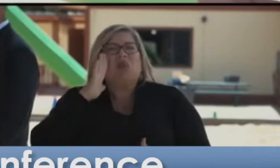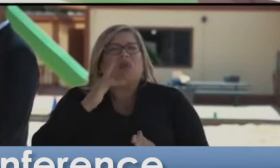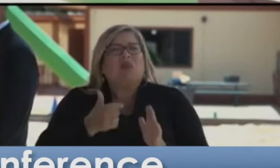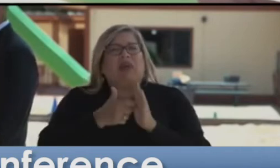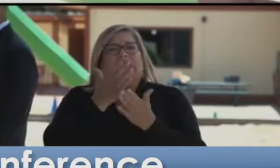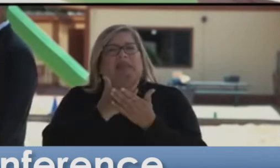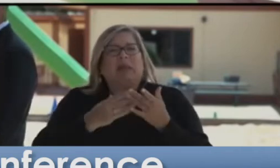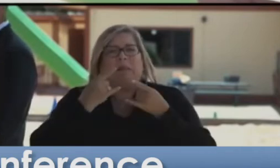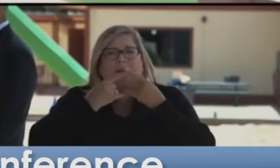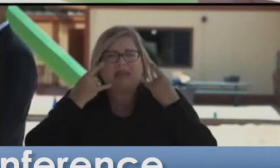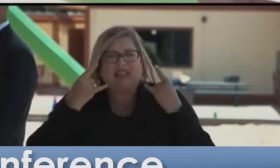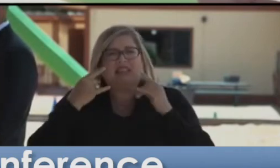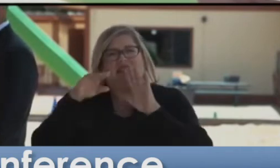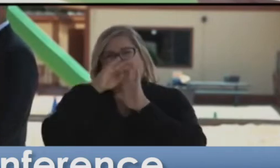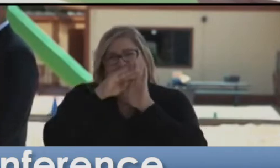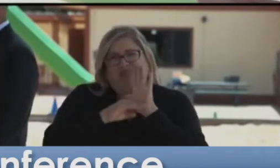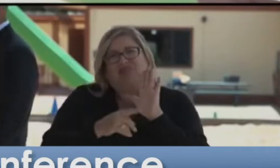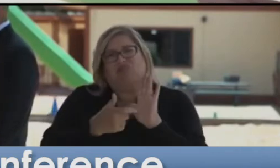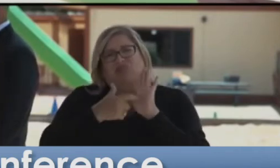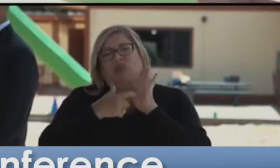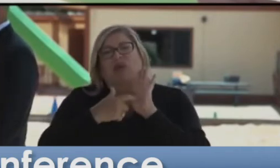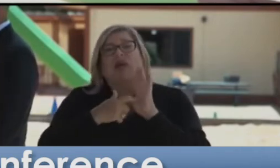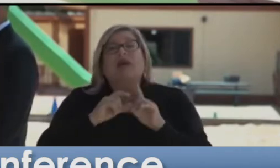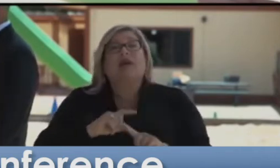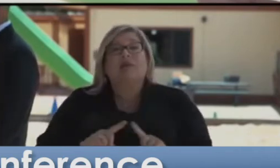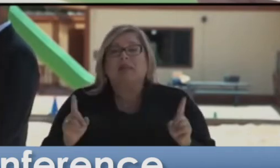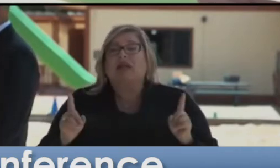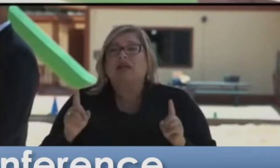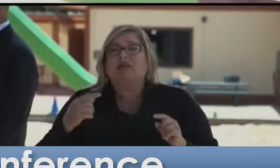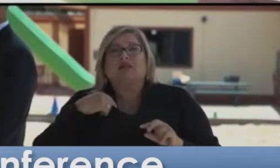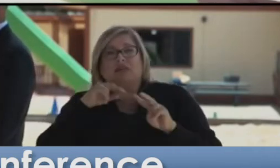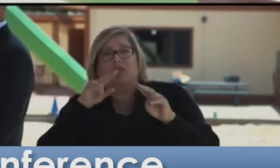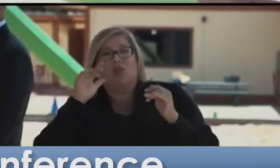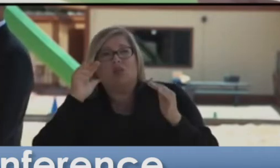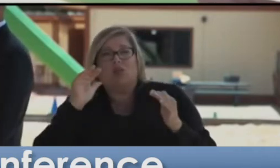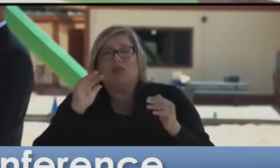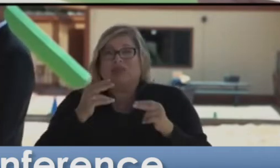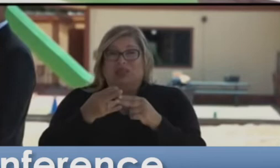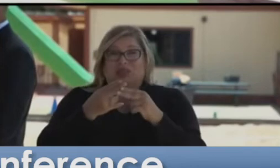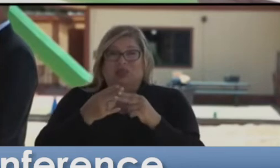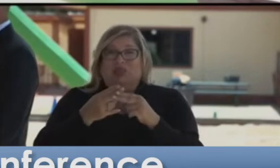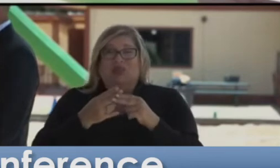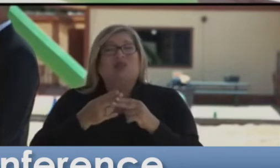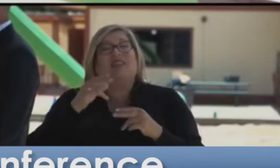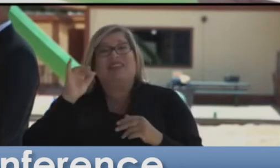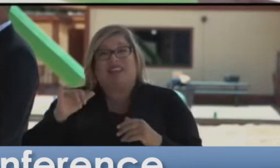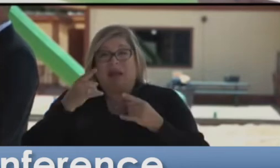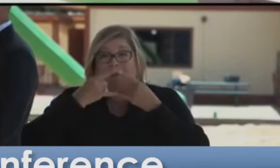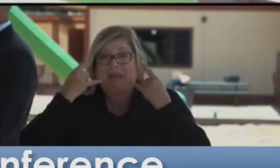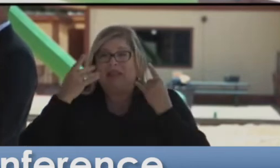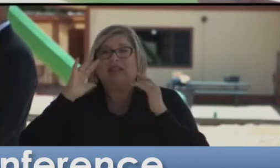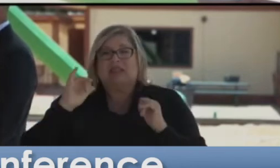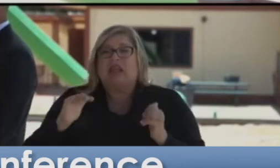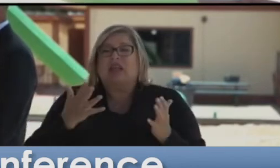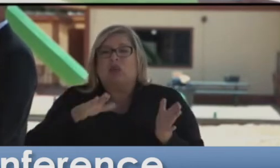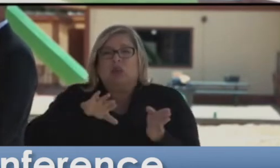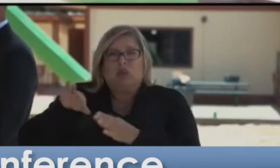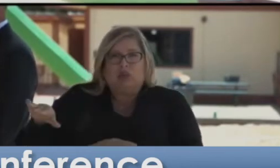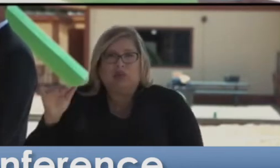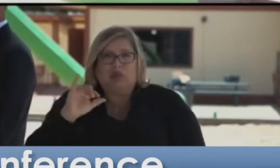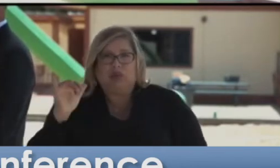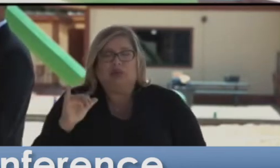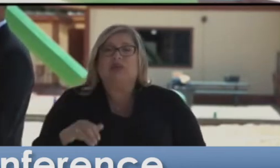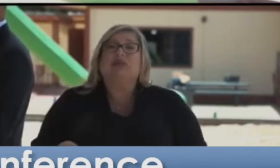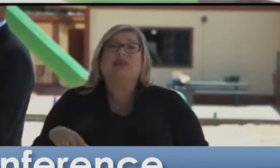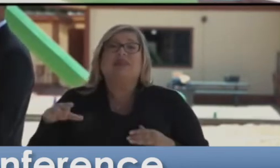mask guidelines and mandates, but we hope sooner than later that those will be lifted as well. But the bottom line is we'll go